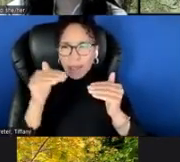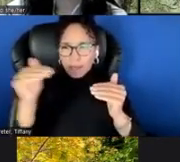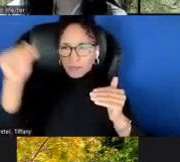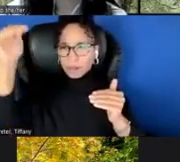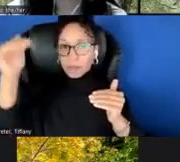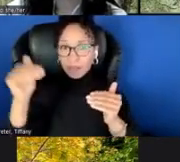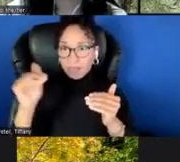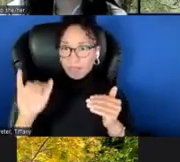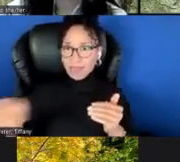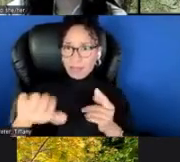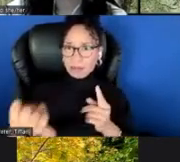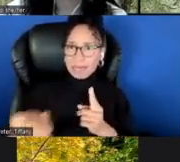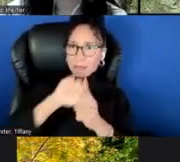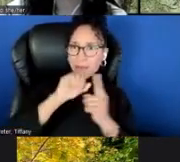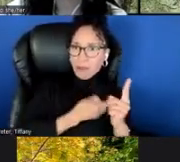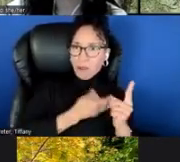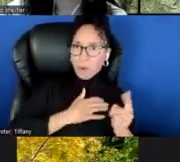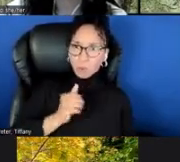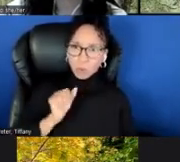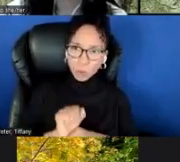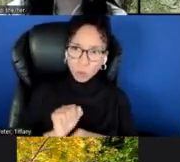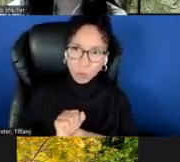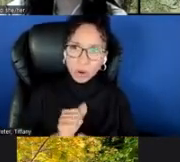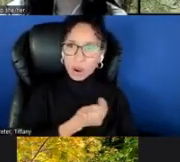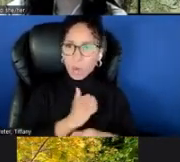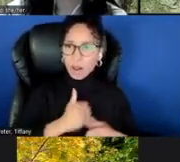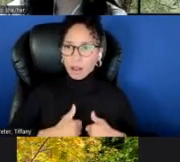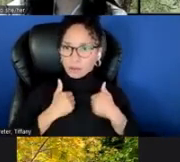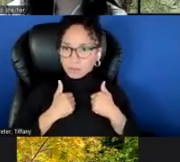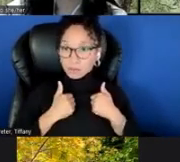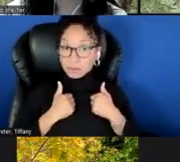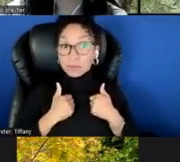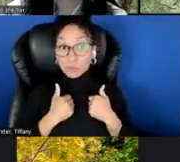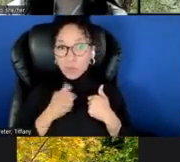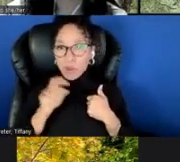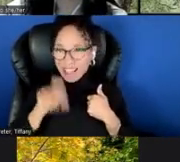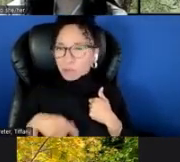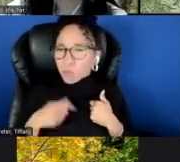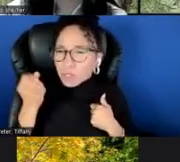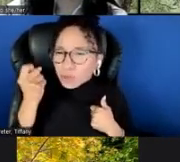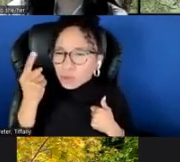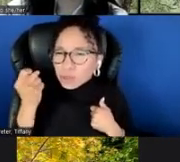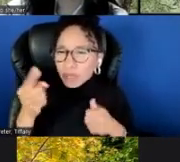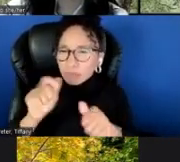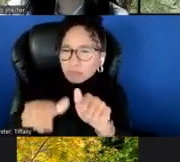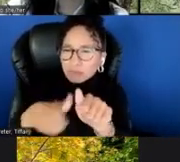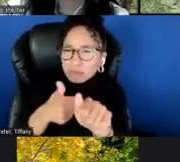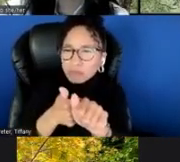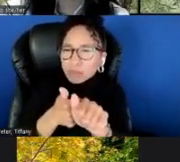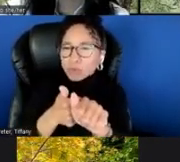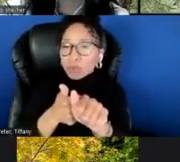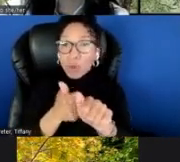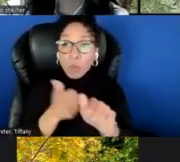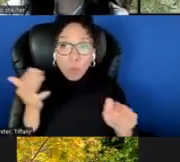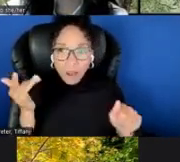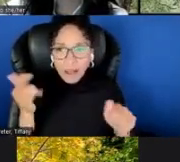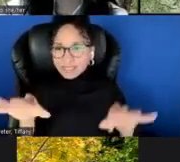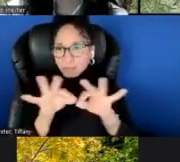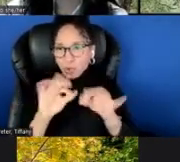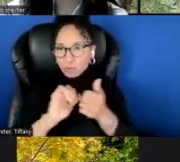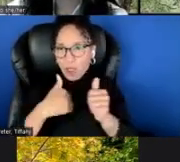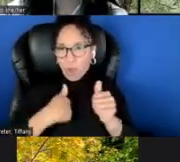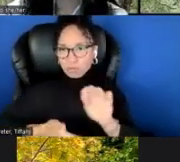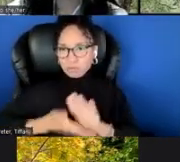our lives, is a part of understanding how to do this work well, and how to do this work in a way that is